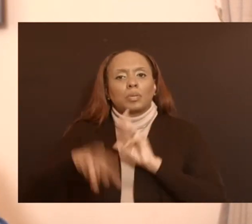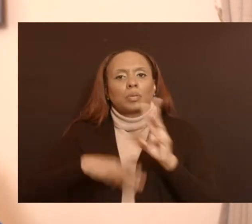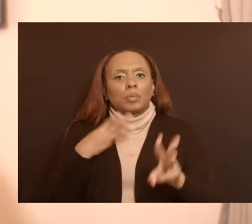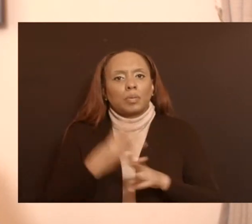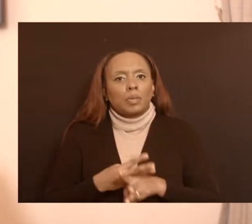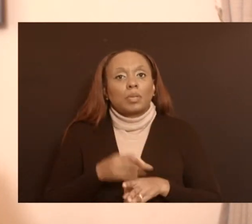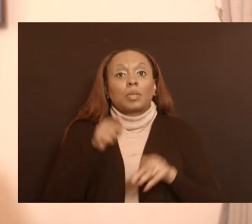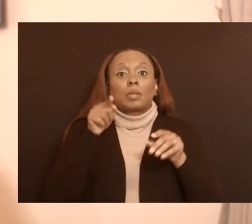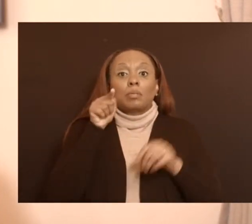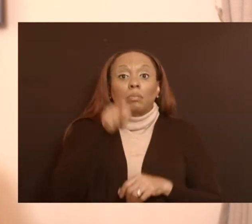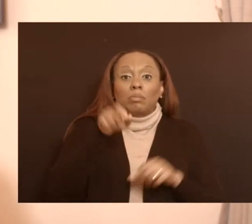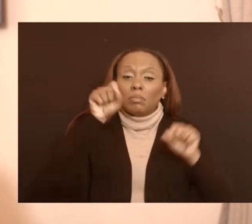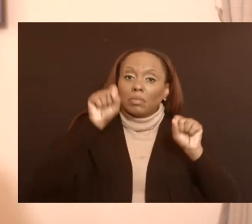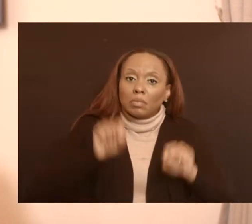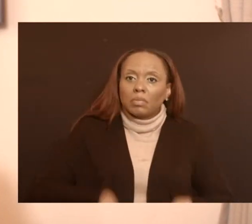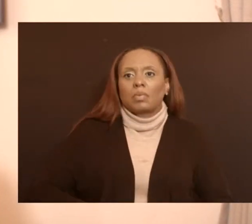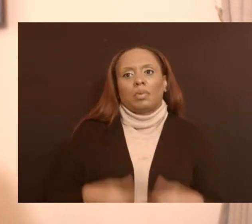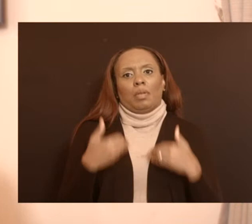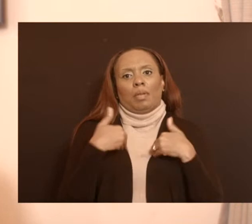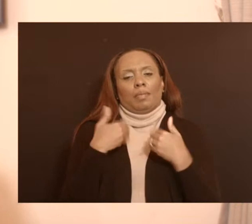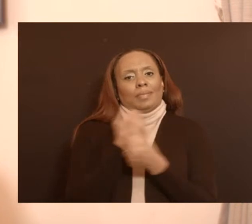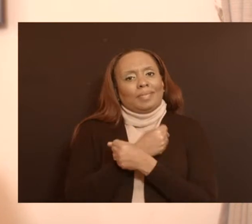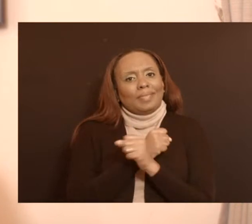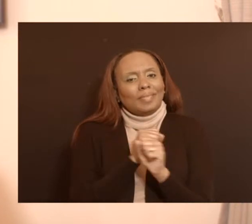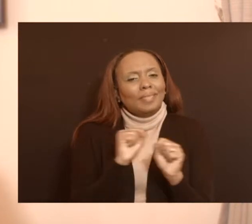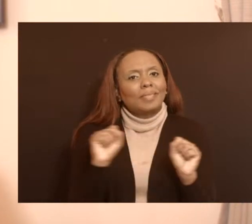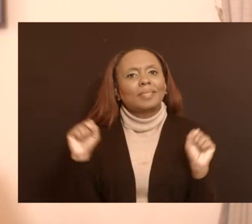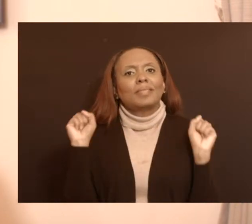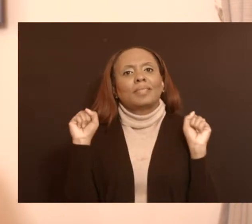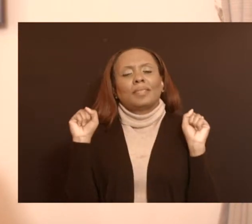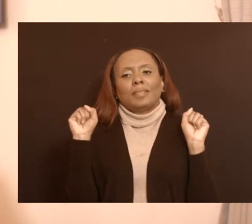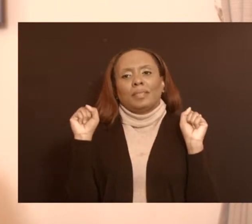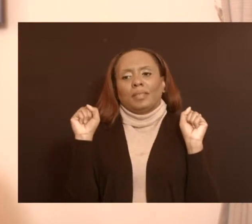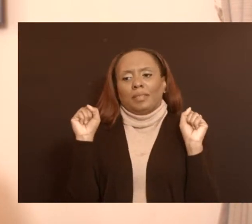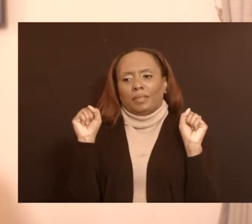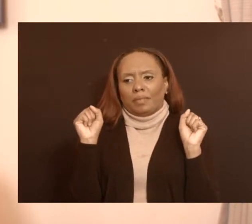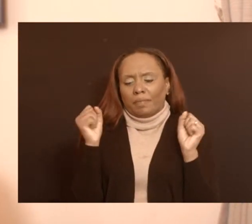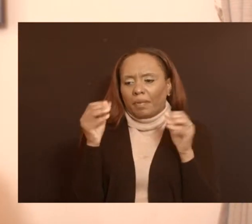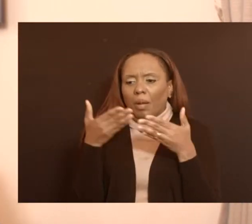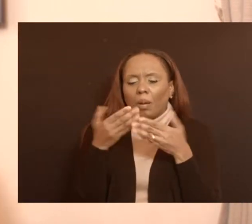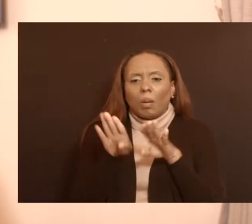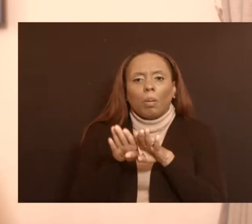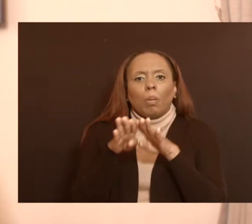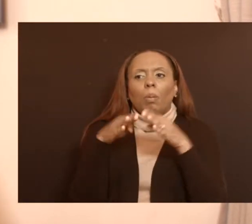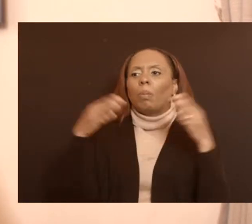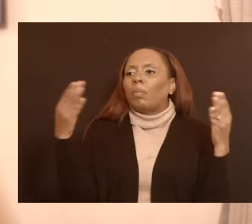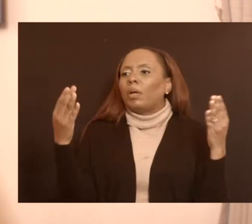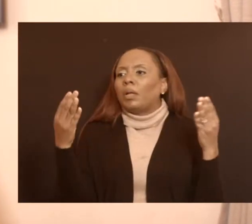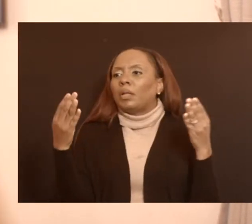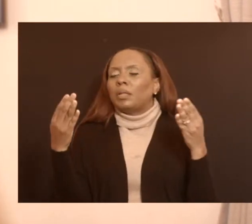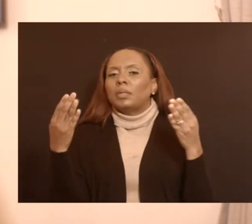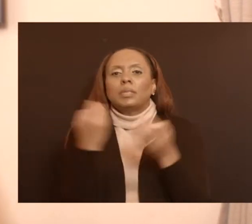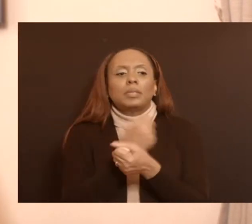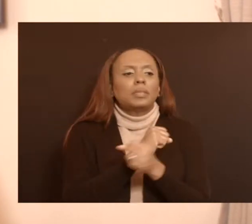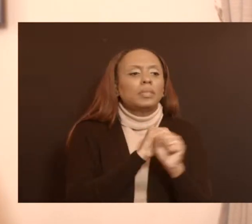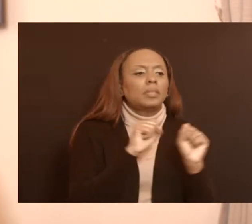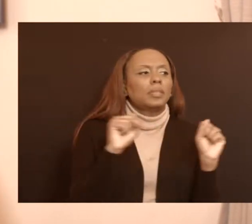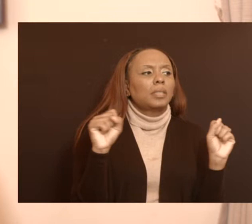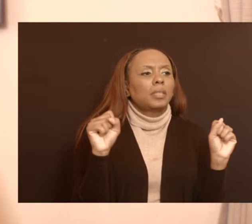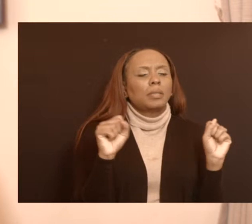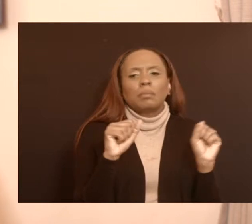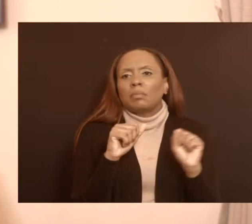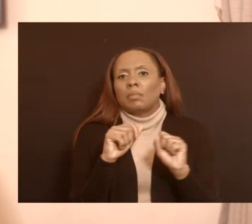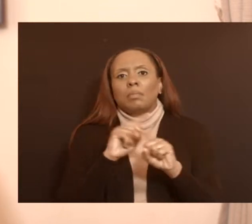can provide an atmosphere of ease and recreation for a country without